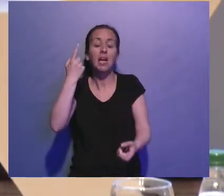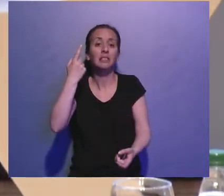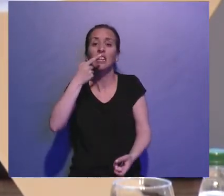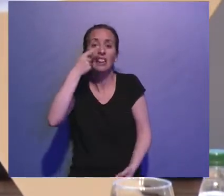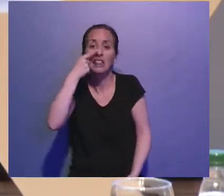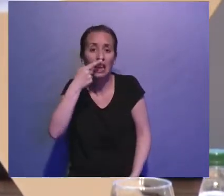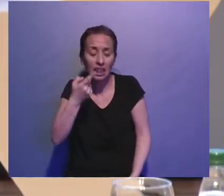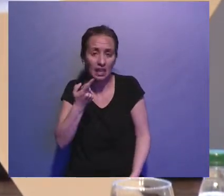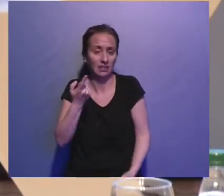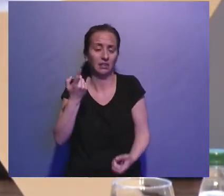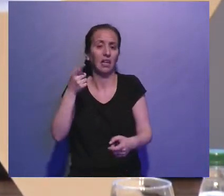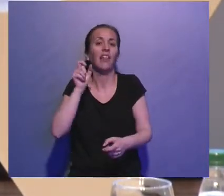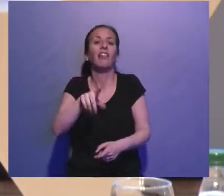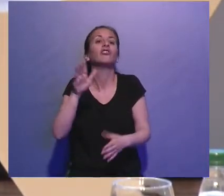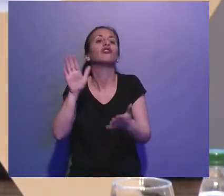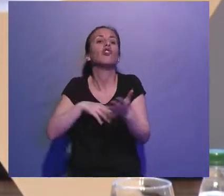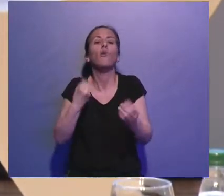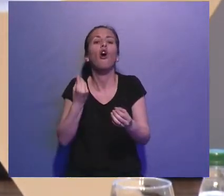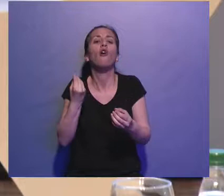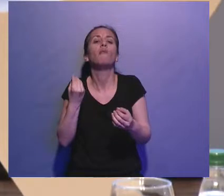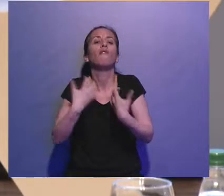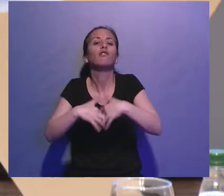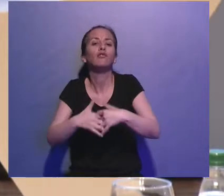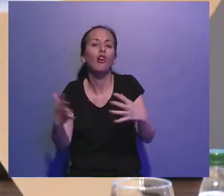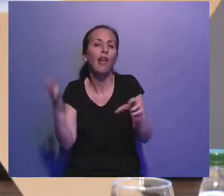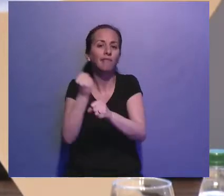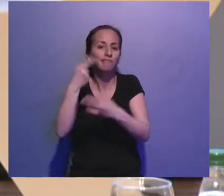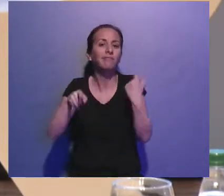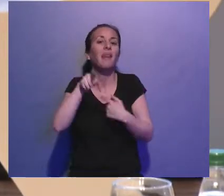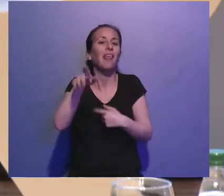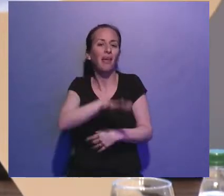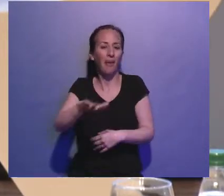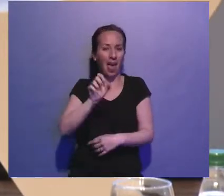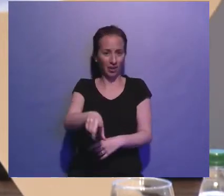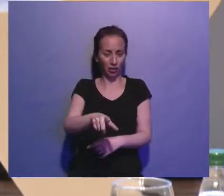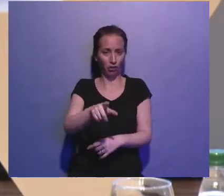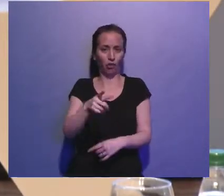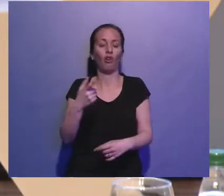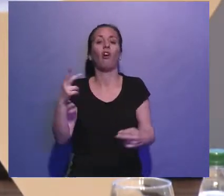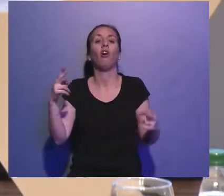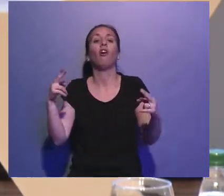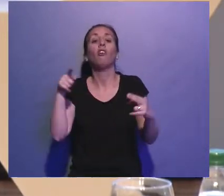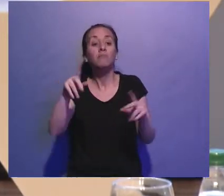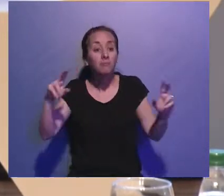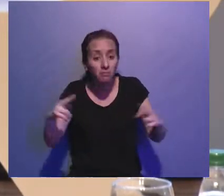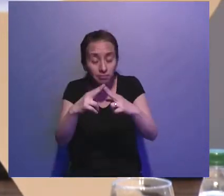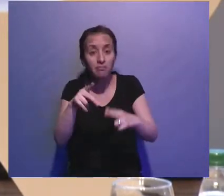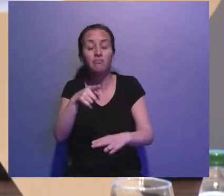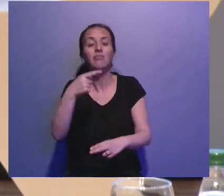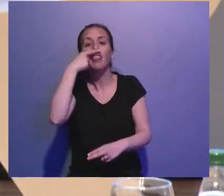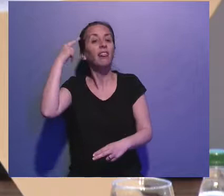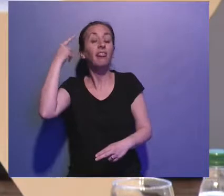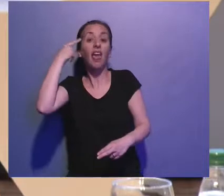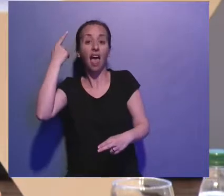someone will facilitate a meeting in which the city will get to run new ideas past this group of interested people. They'll say, we're building a